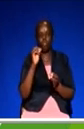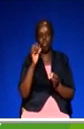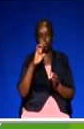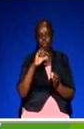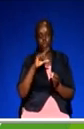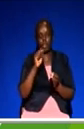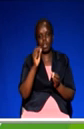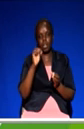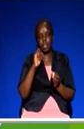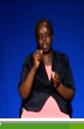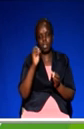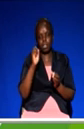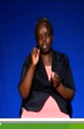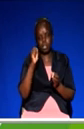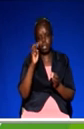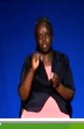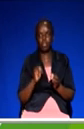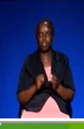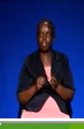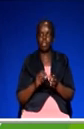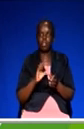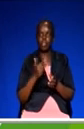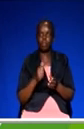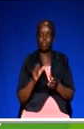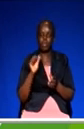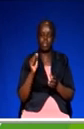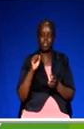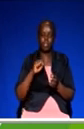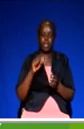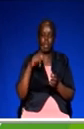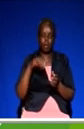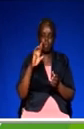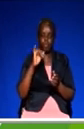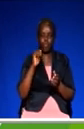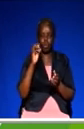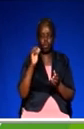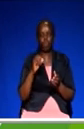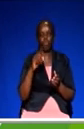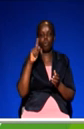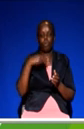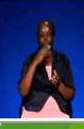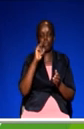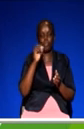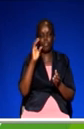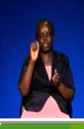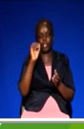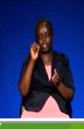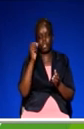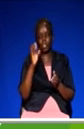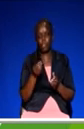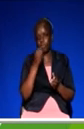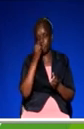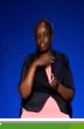some fungi which are saprophytic fungi, and saprophytic fungi feed on dead